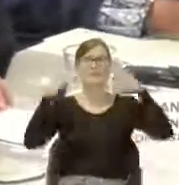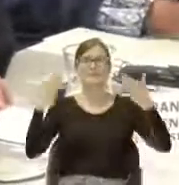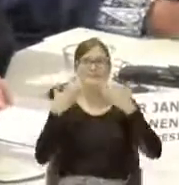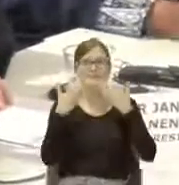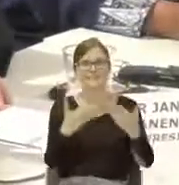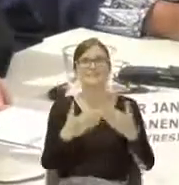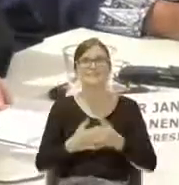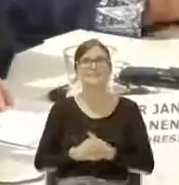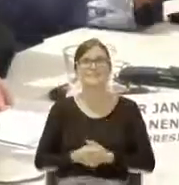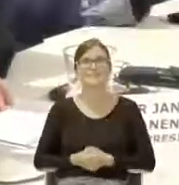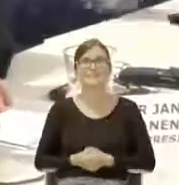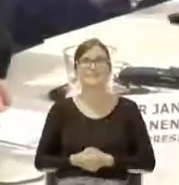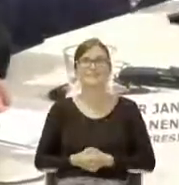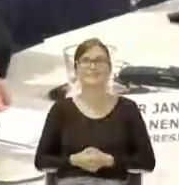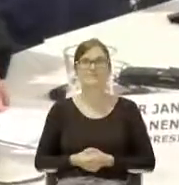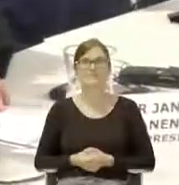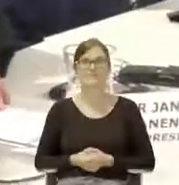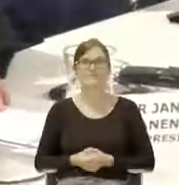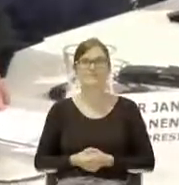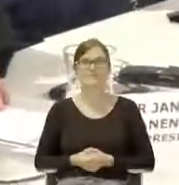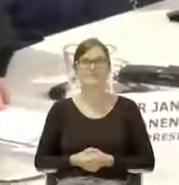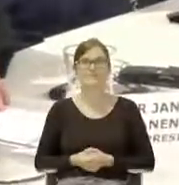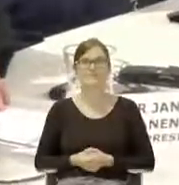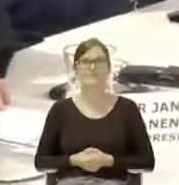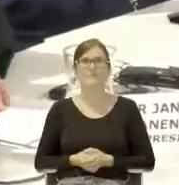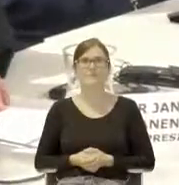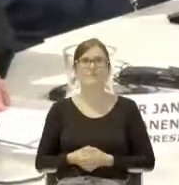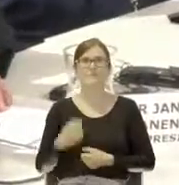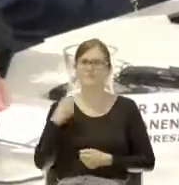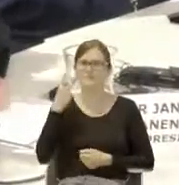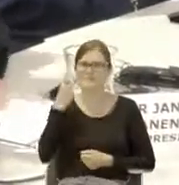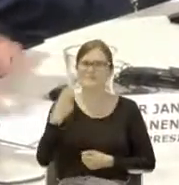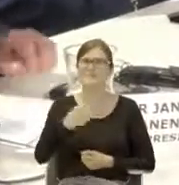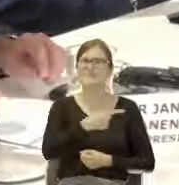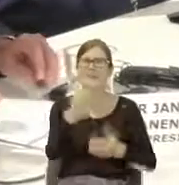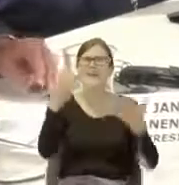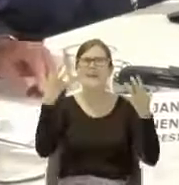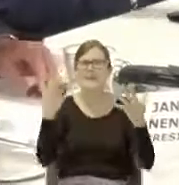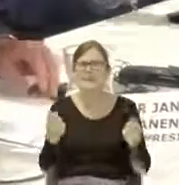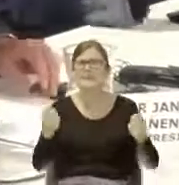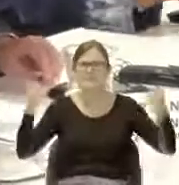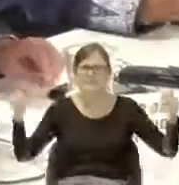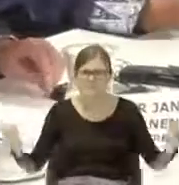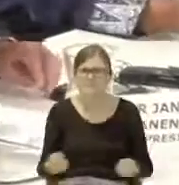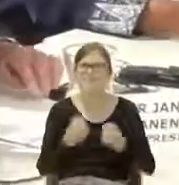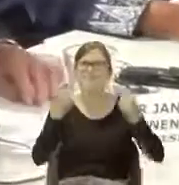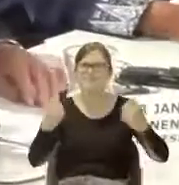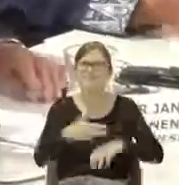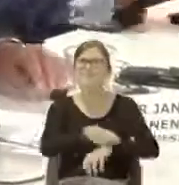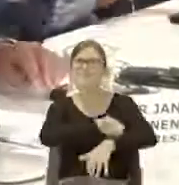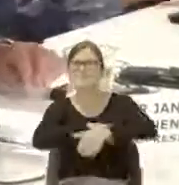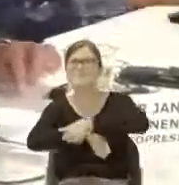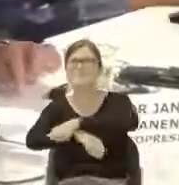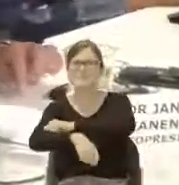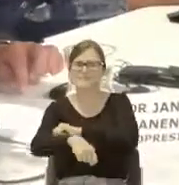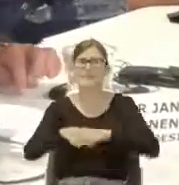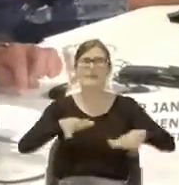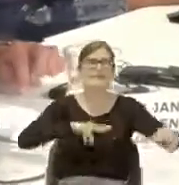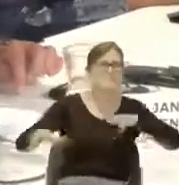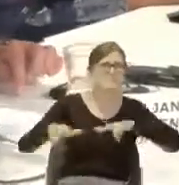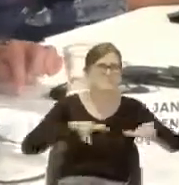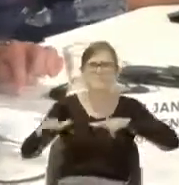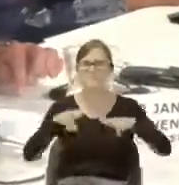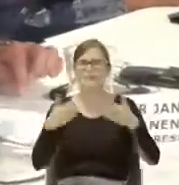hosting the World Urban Forum and this World Assembly. In recent years, local and regional